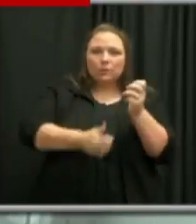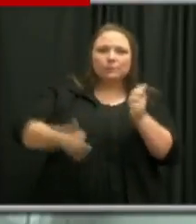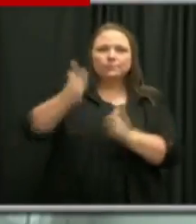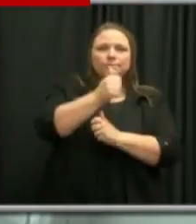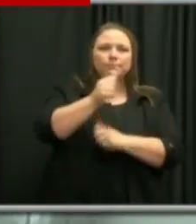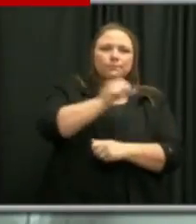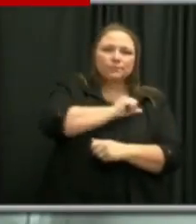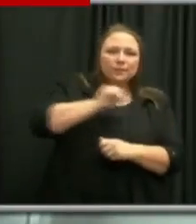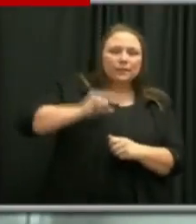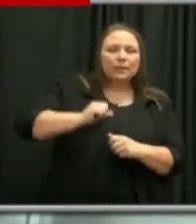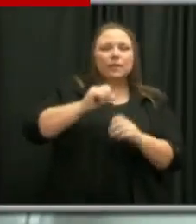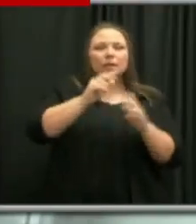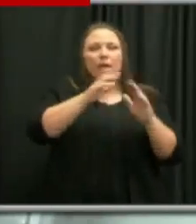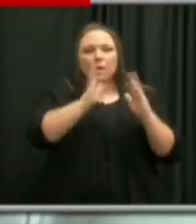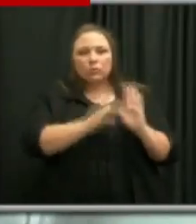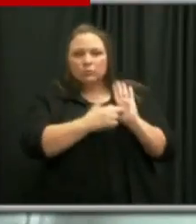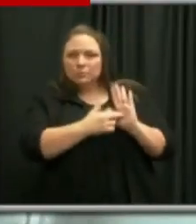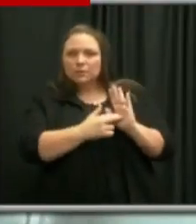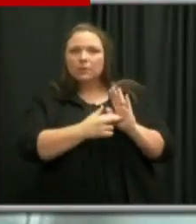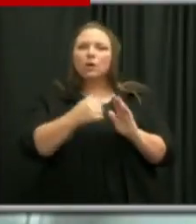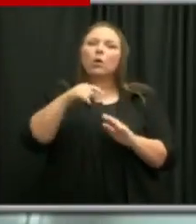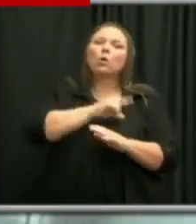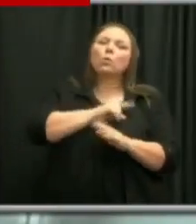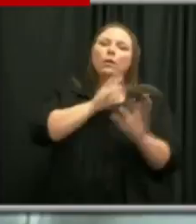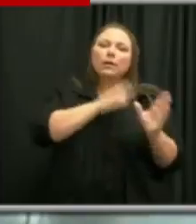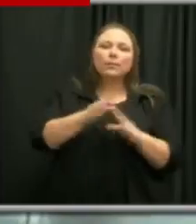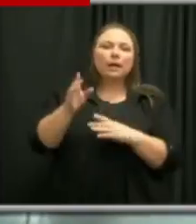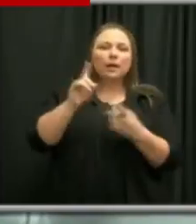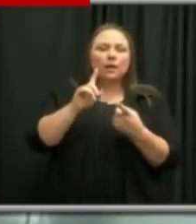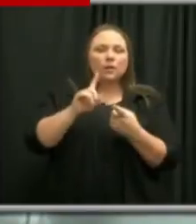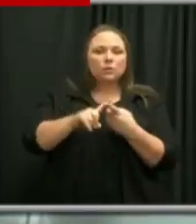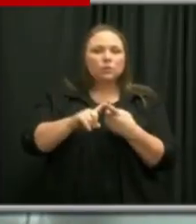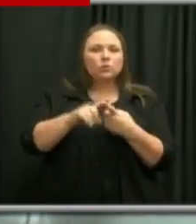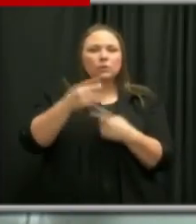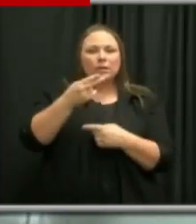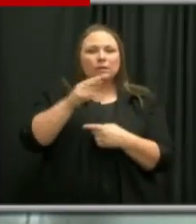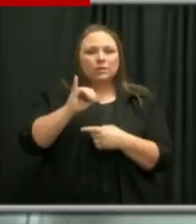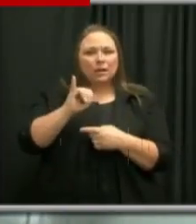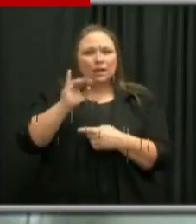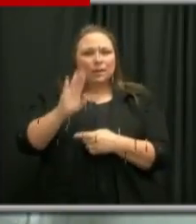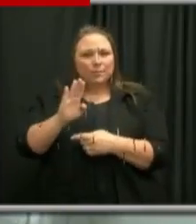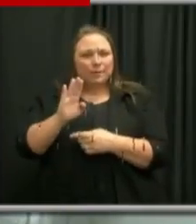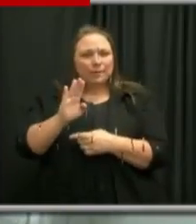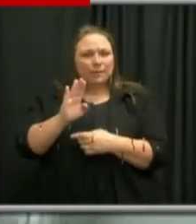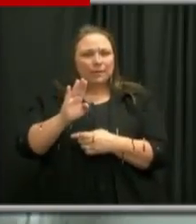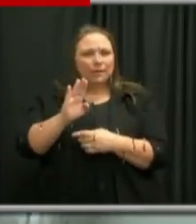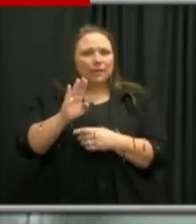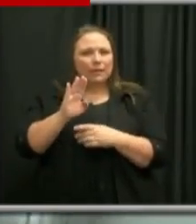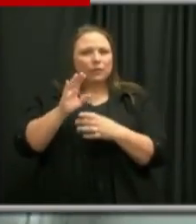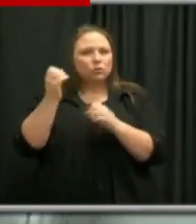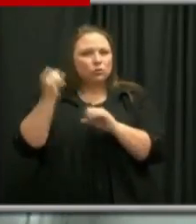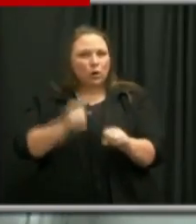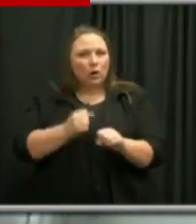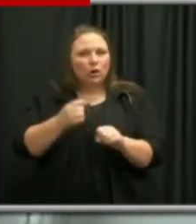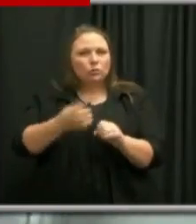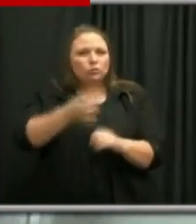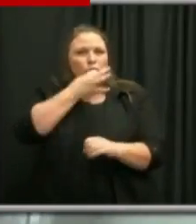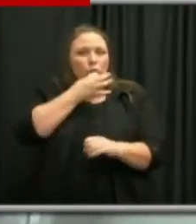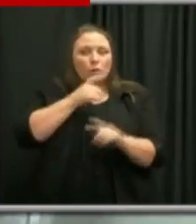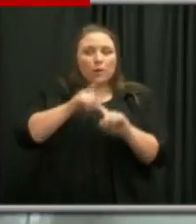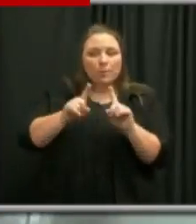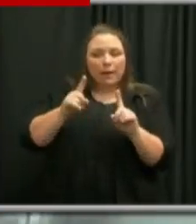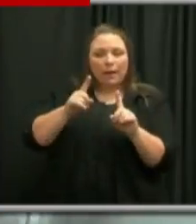representative. We plan to mobilize NFIB's 6,000 strong membership in Tennessee in the weeks ahead, so stay tuned. I'll end